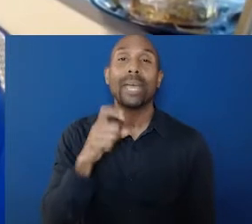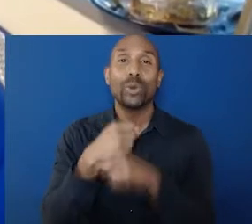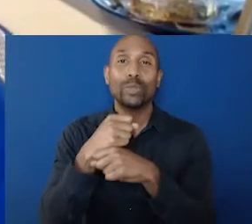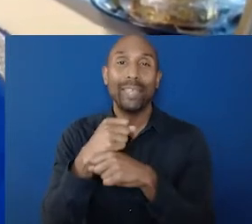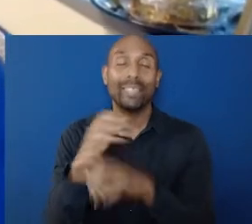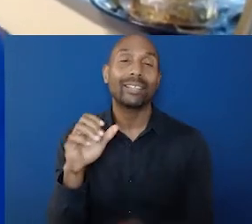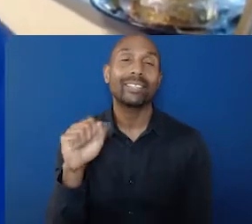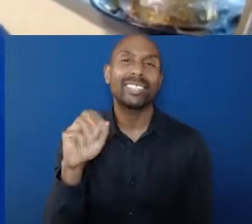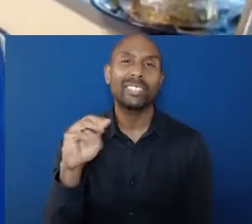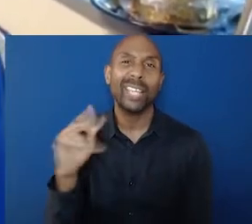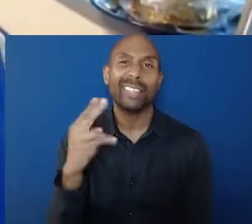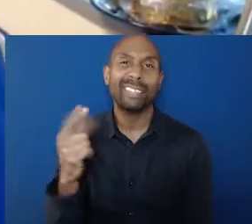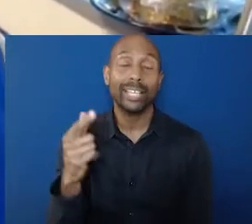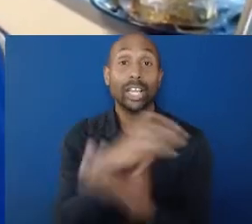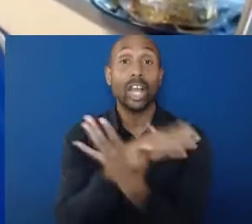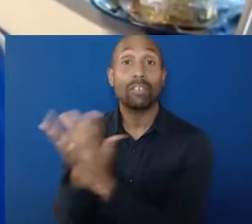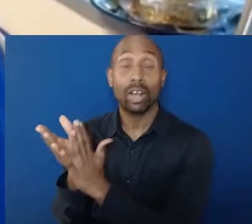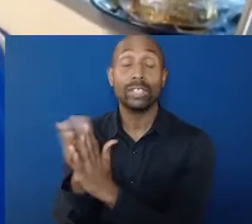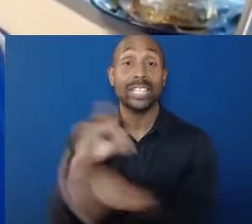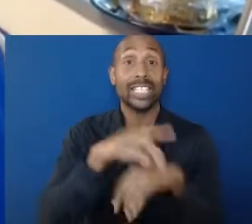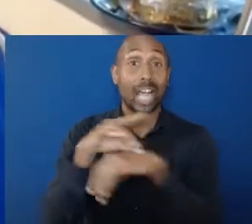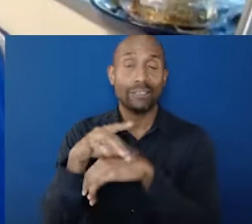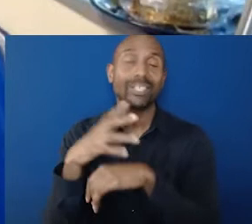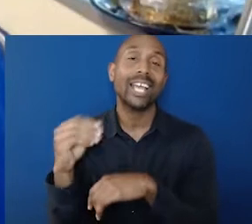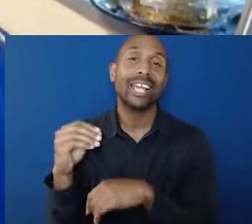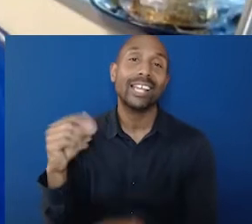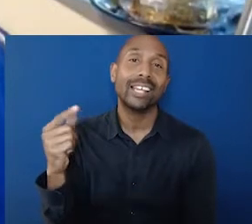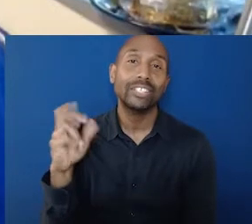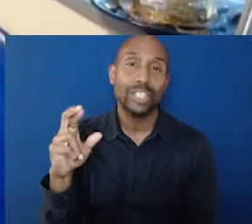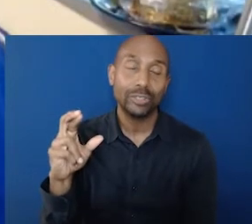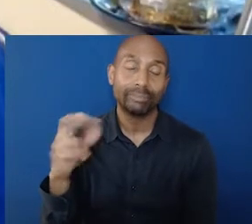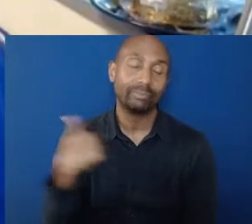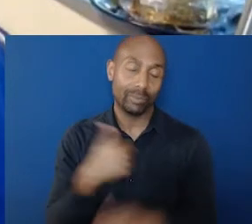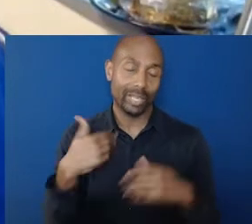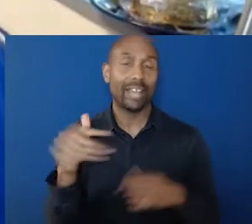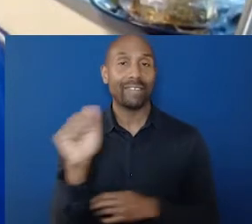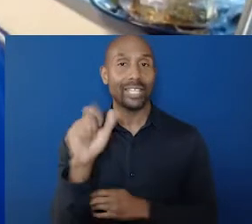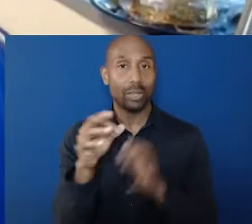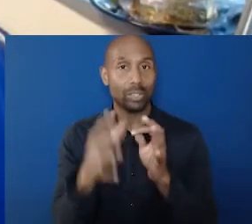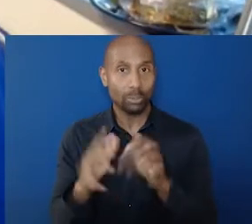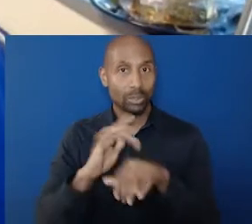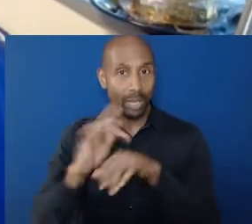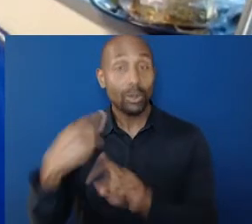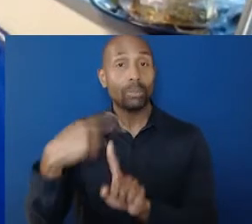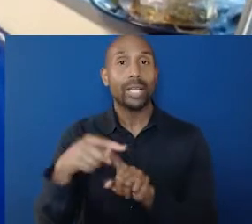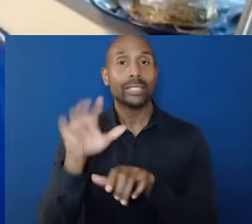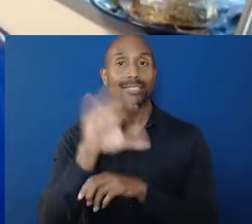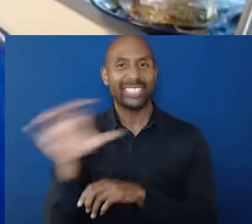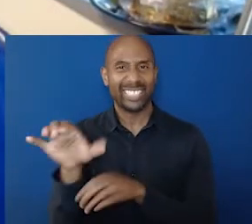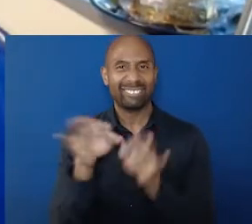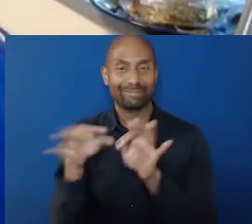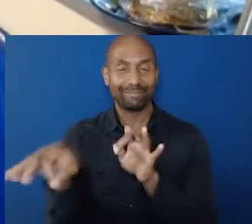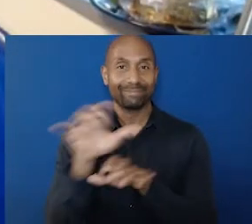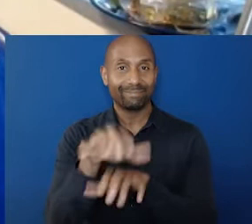us. In addition to ASL interpretation, closed captioning is available for this program. So to view